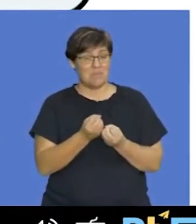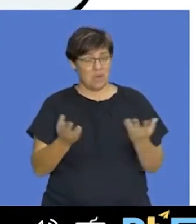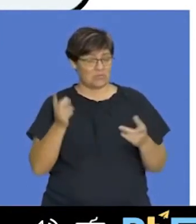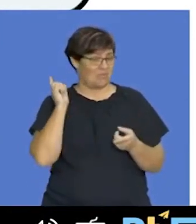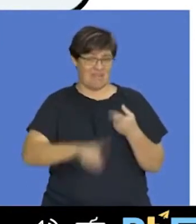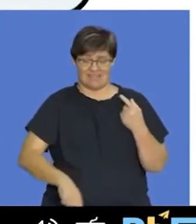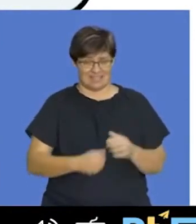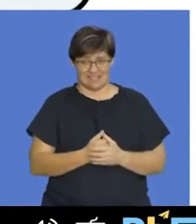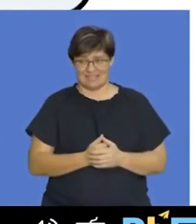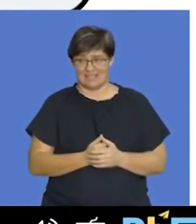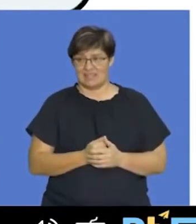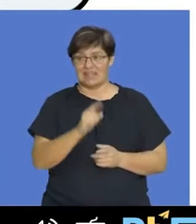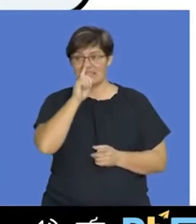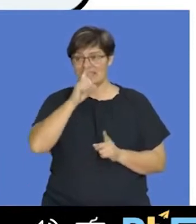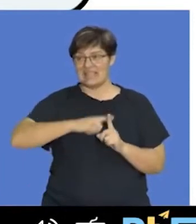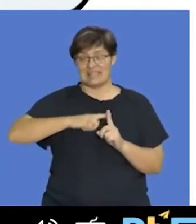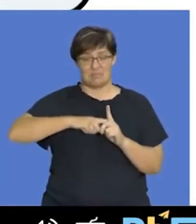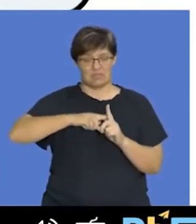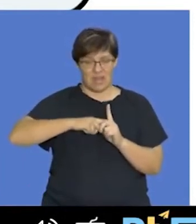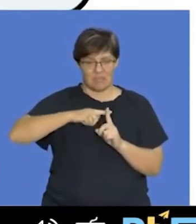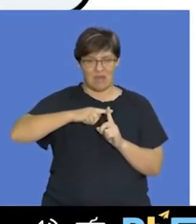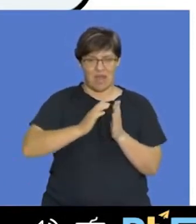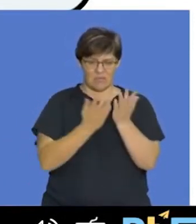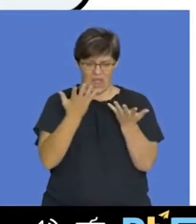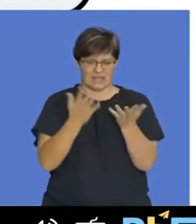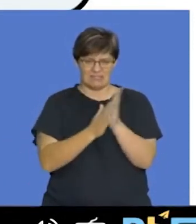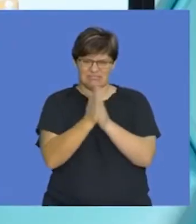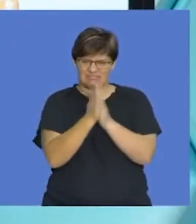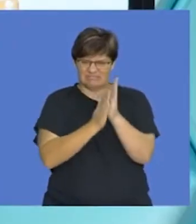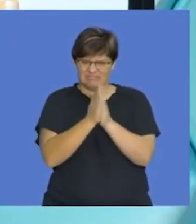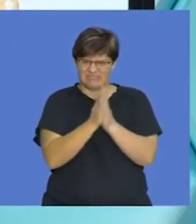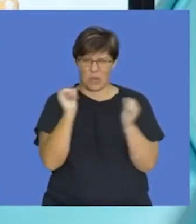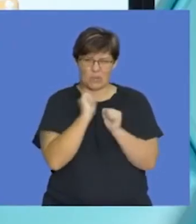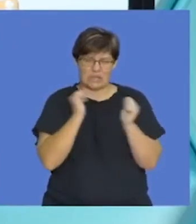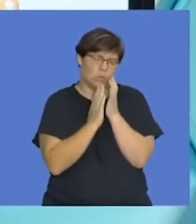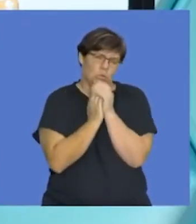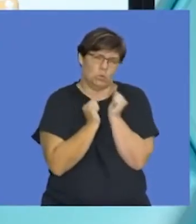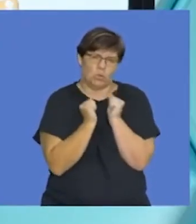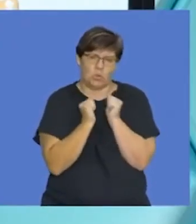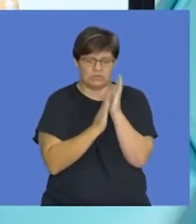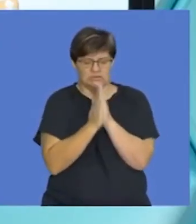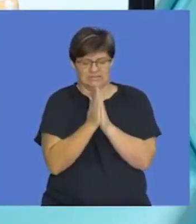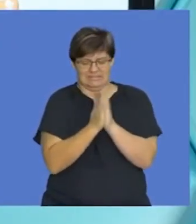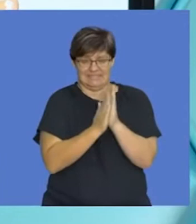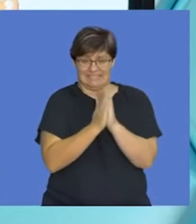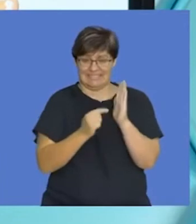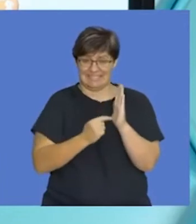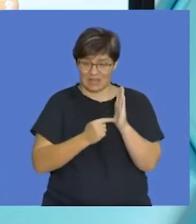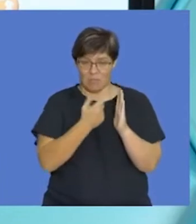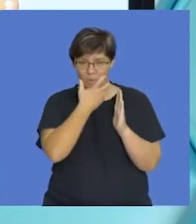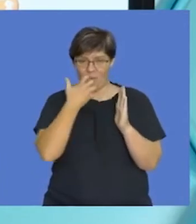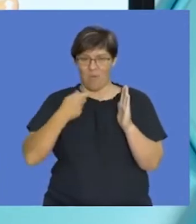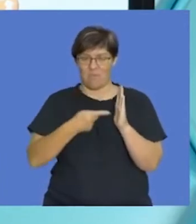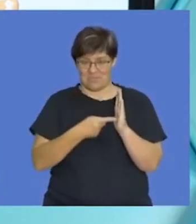we can't. And you see with the temperature going up, you'll know when you rub your hands in winter, you do that because the friction causes